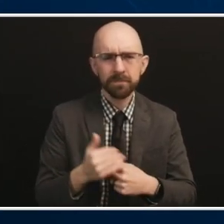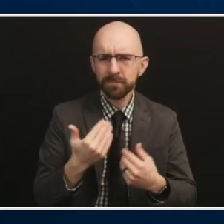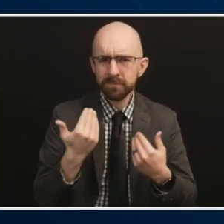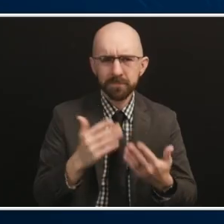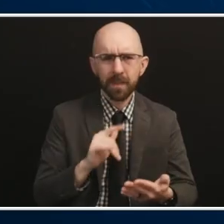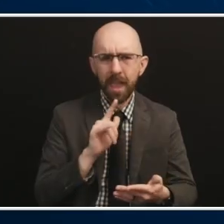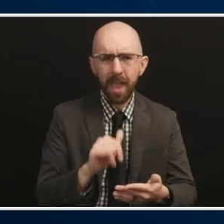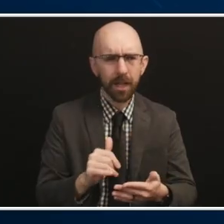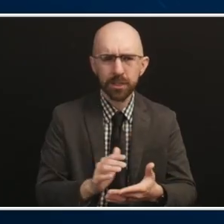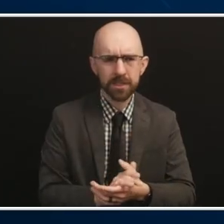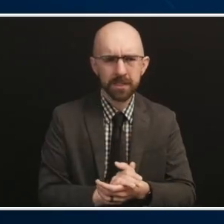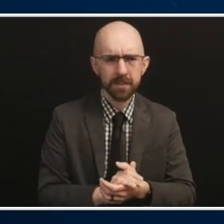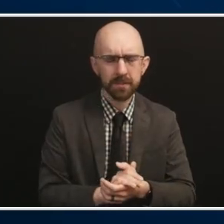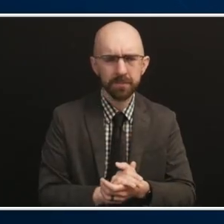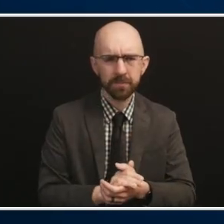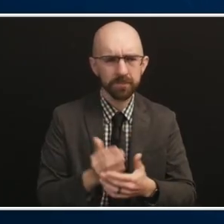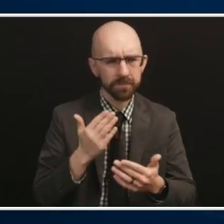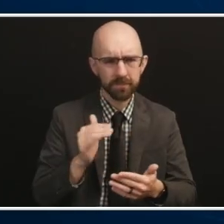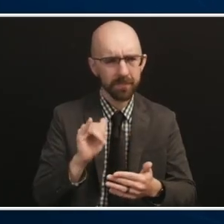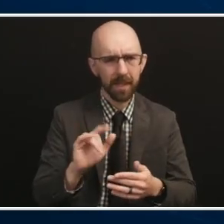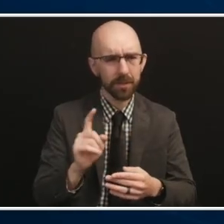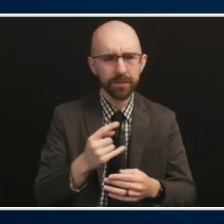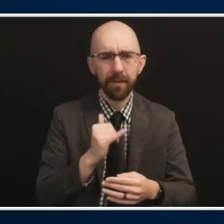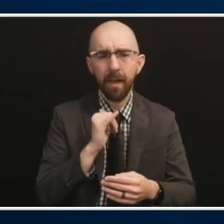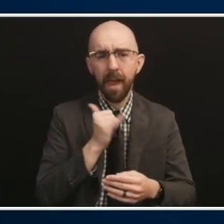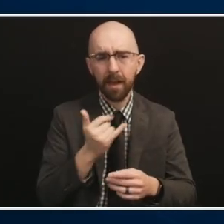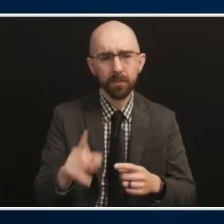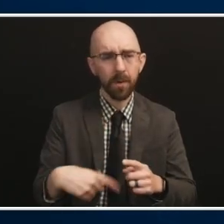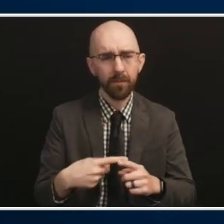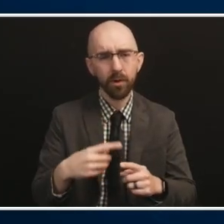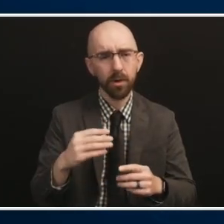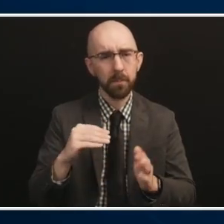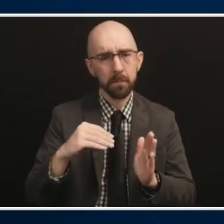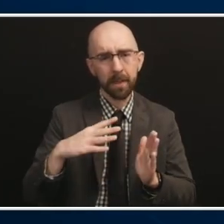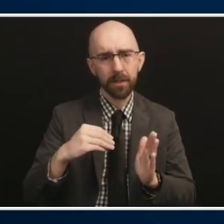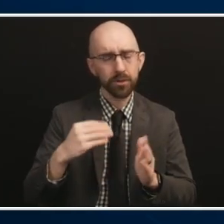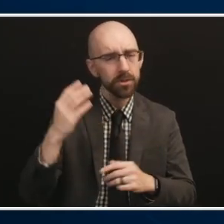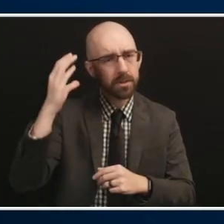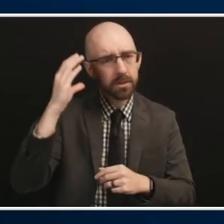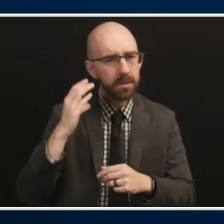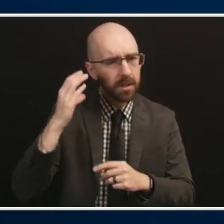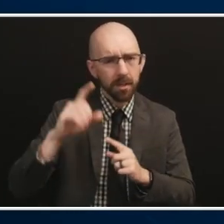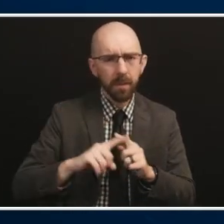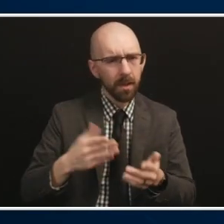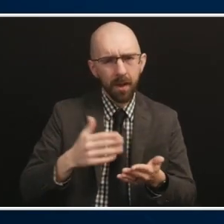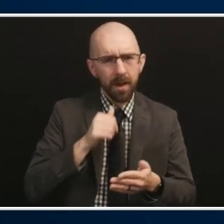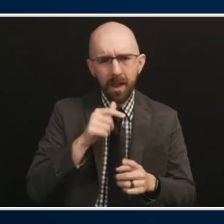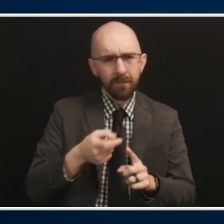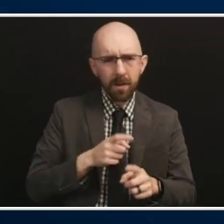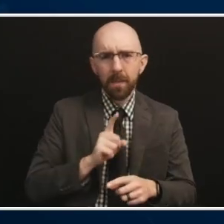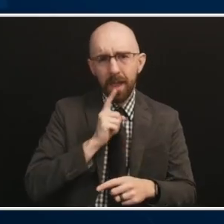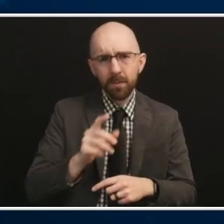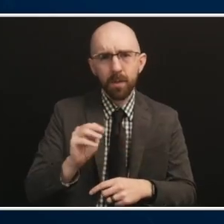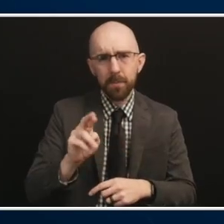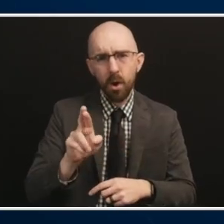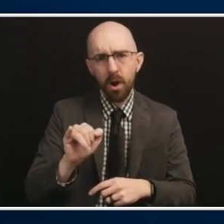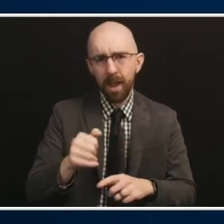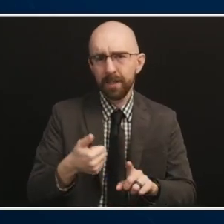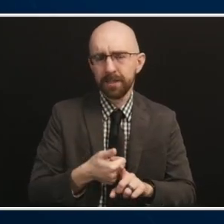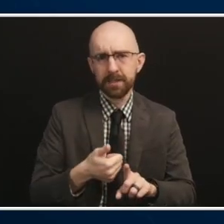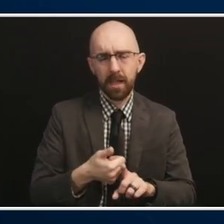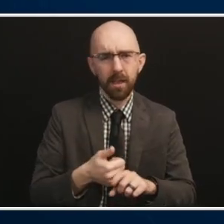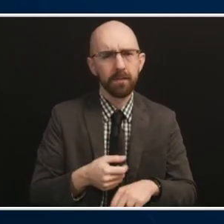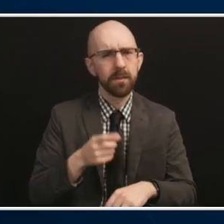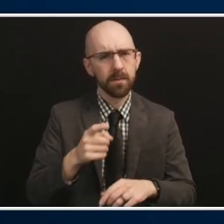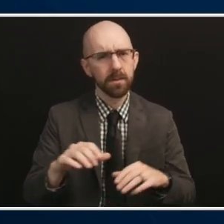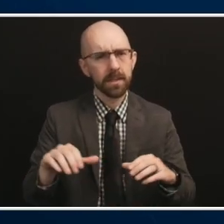Okay. I don't know if that was just an accident when the picture is being taken, but it's not probably from the actual MRI itself. Okay. And you performed a